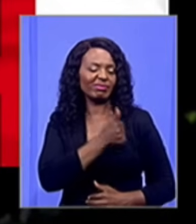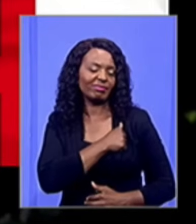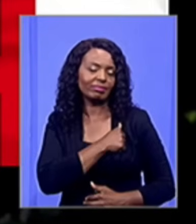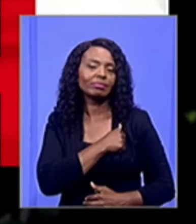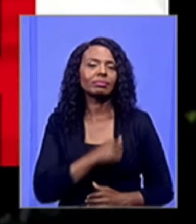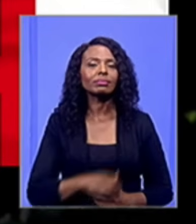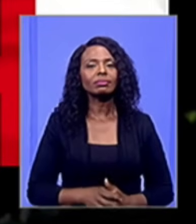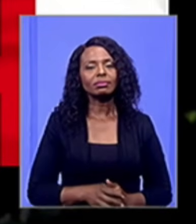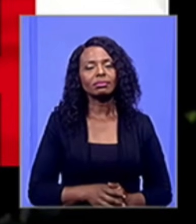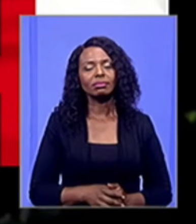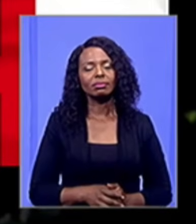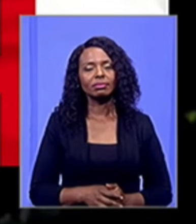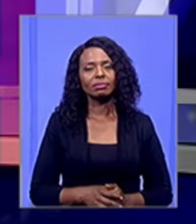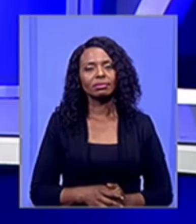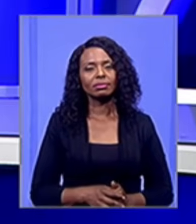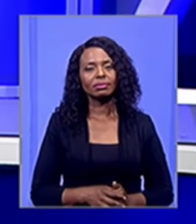siameng.